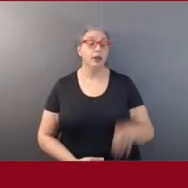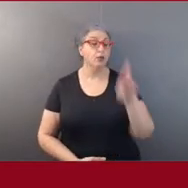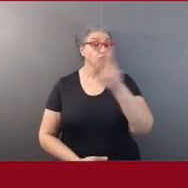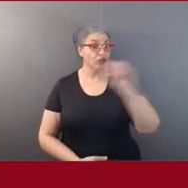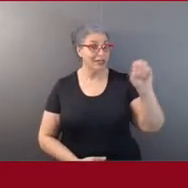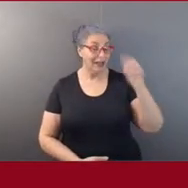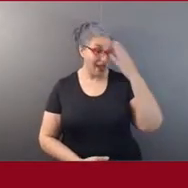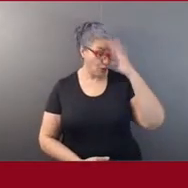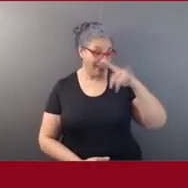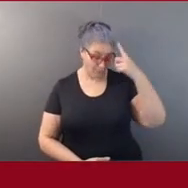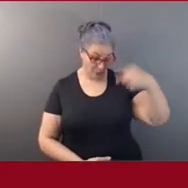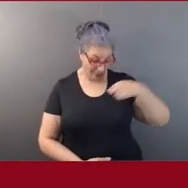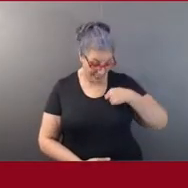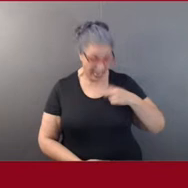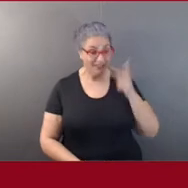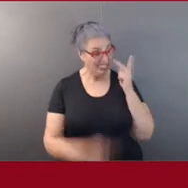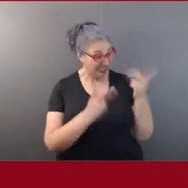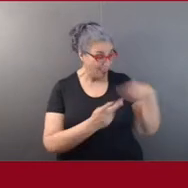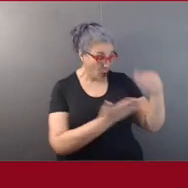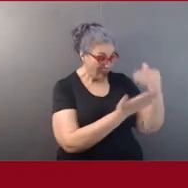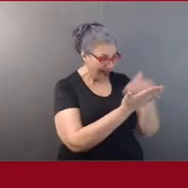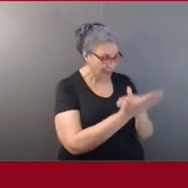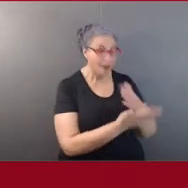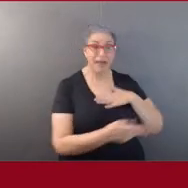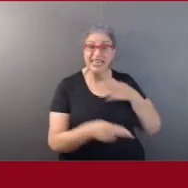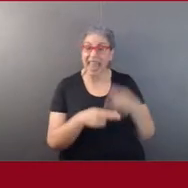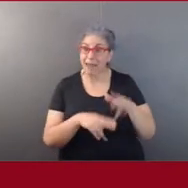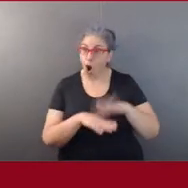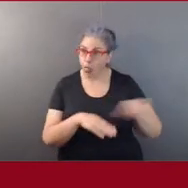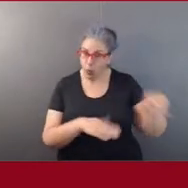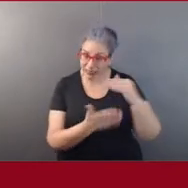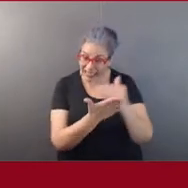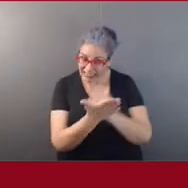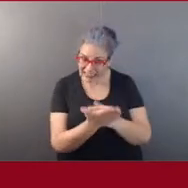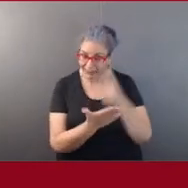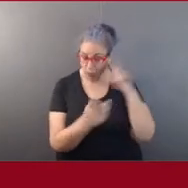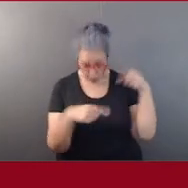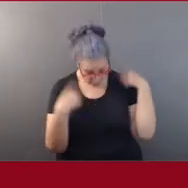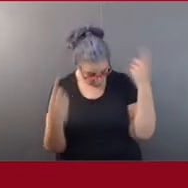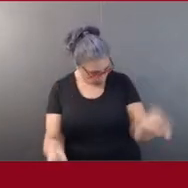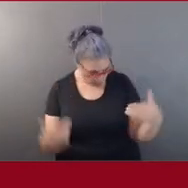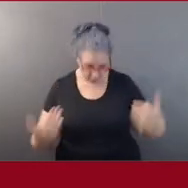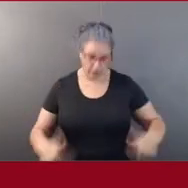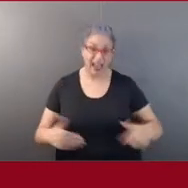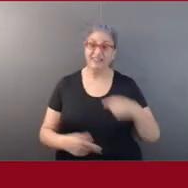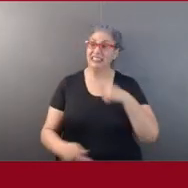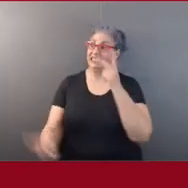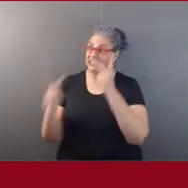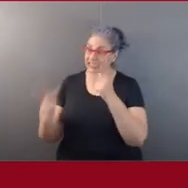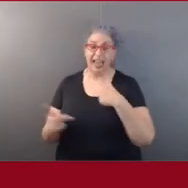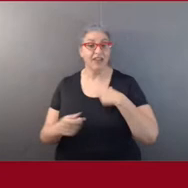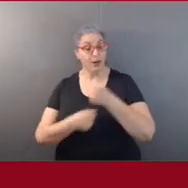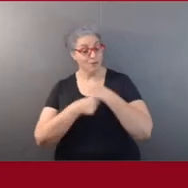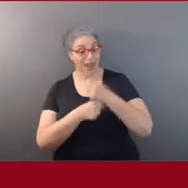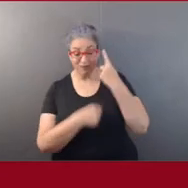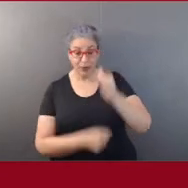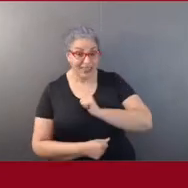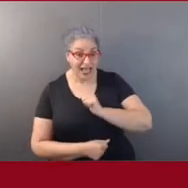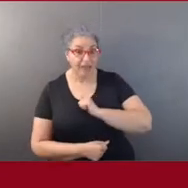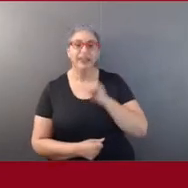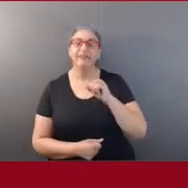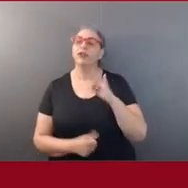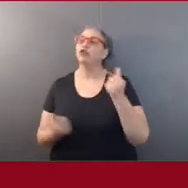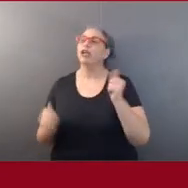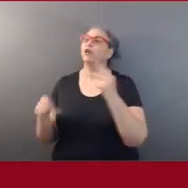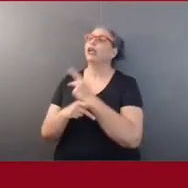those lists. I've been on those lists for as long as I can remember. I've seen them. I've had to create them when you're looking for like who